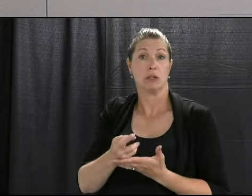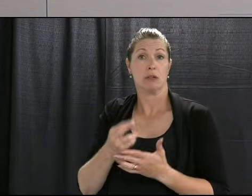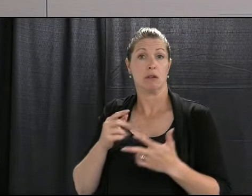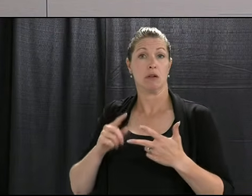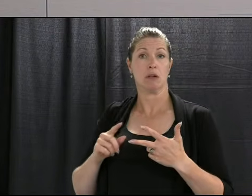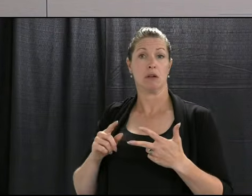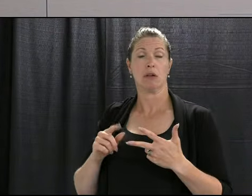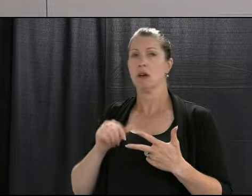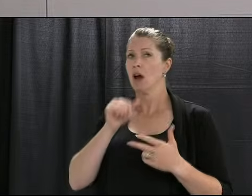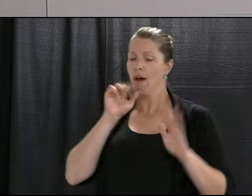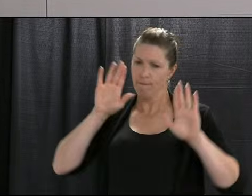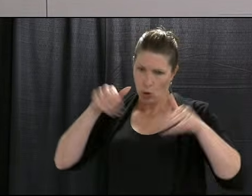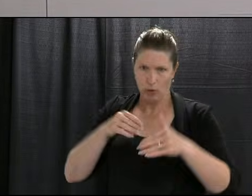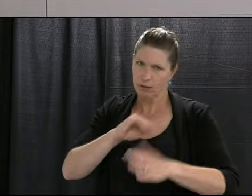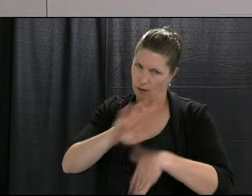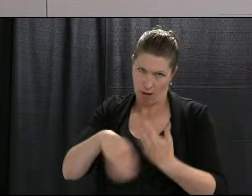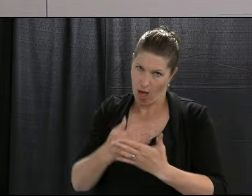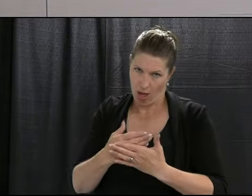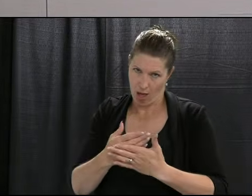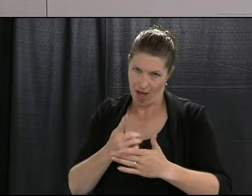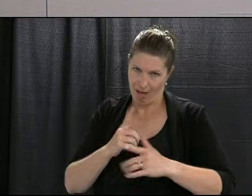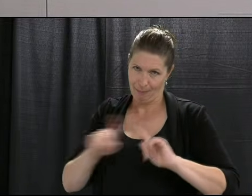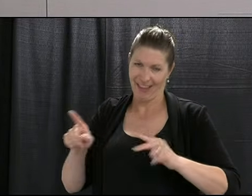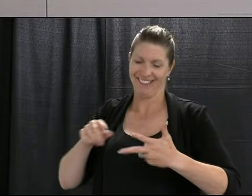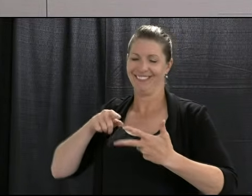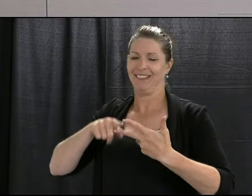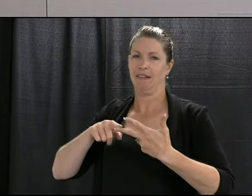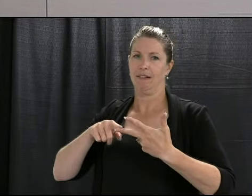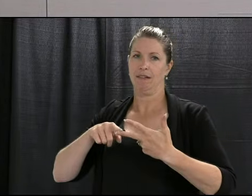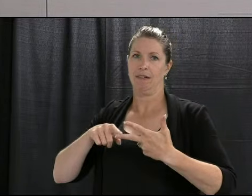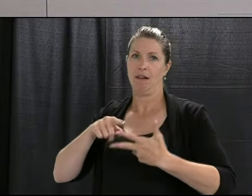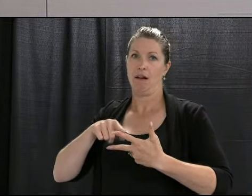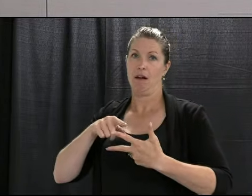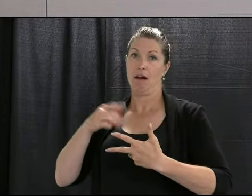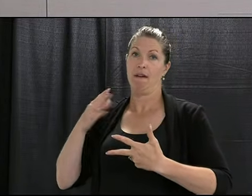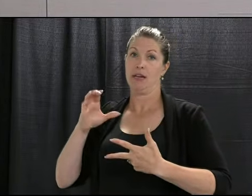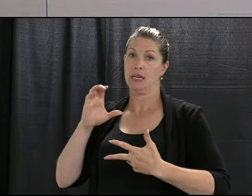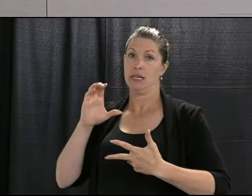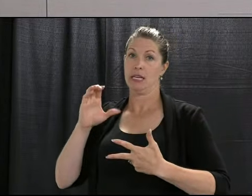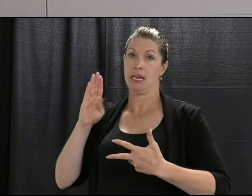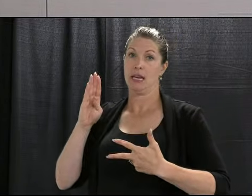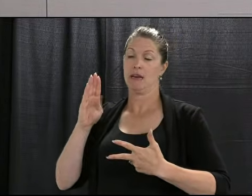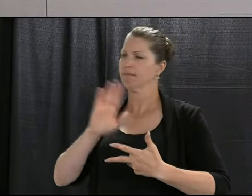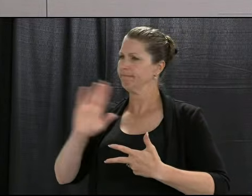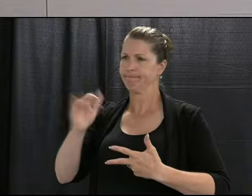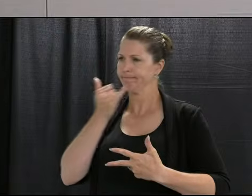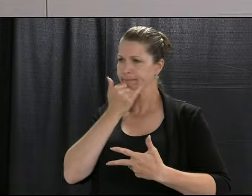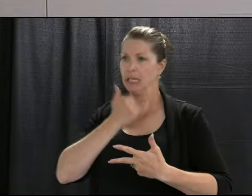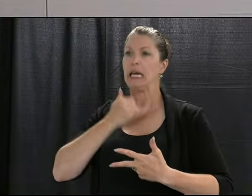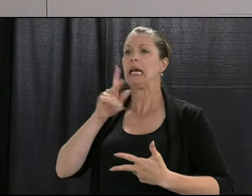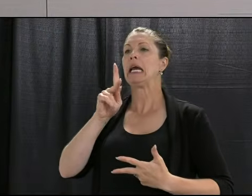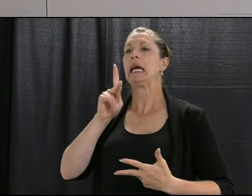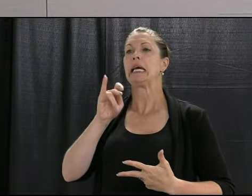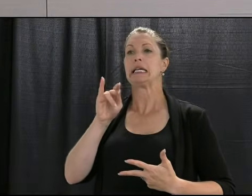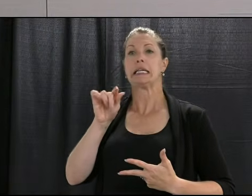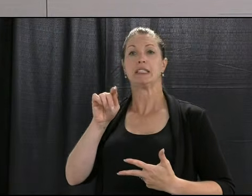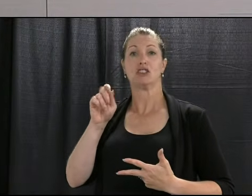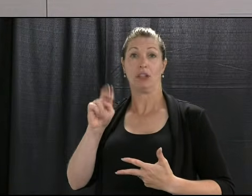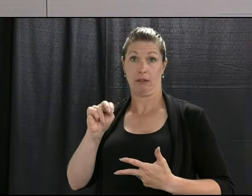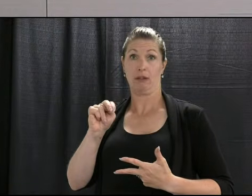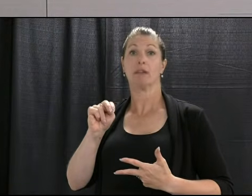shouldn't say the focus is on all 3 fires, but I think that Conception Bay fire, the Kingston fire we're calling